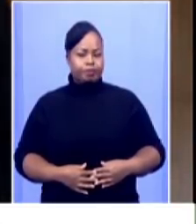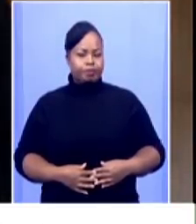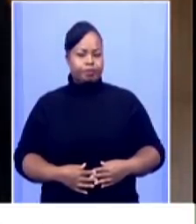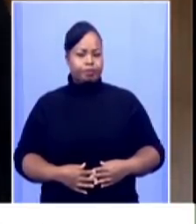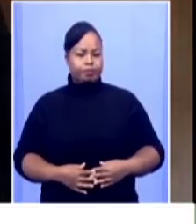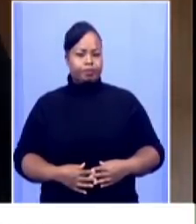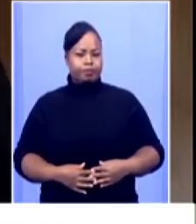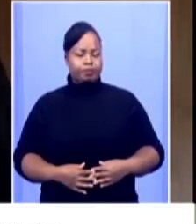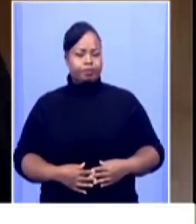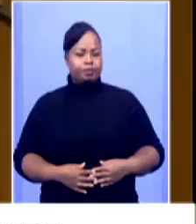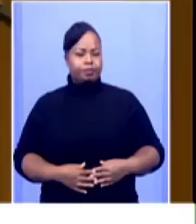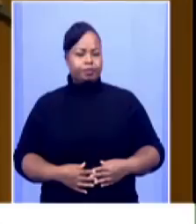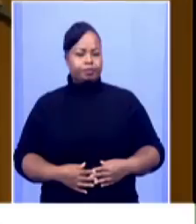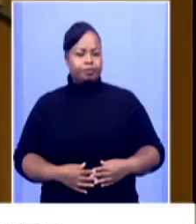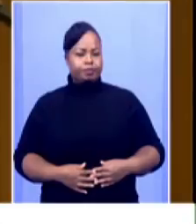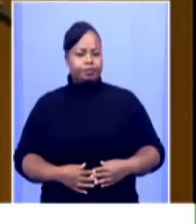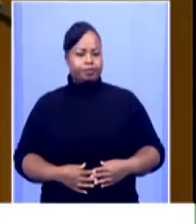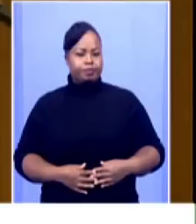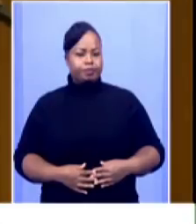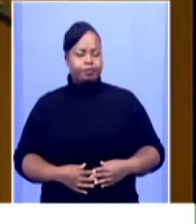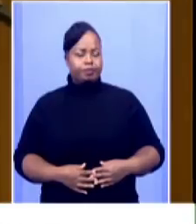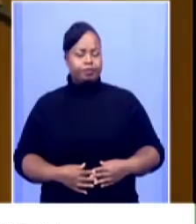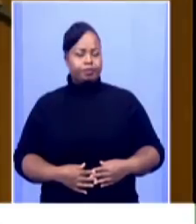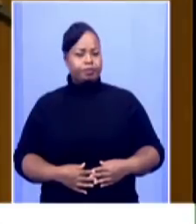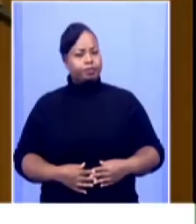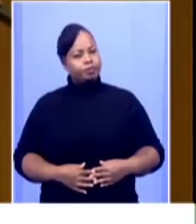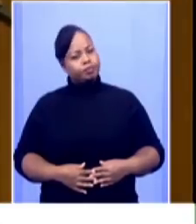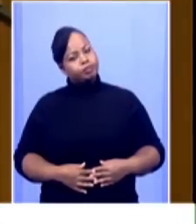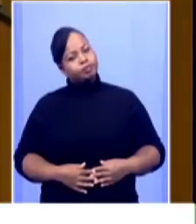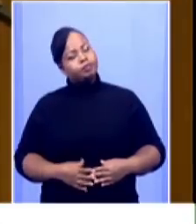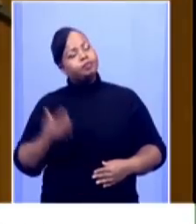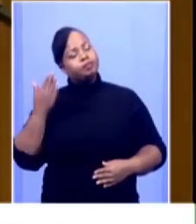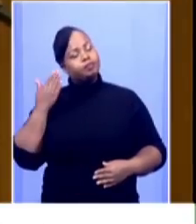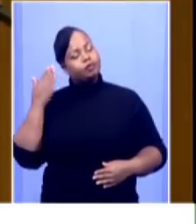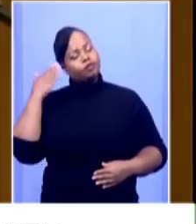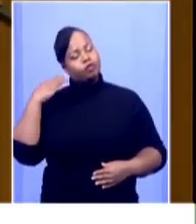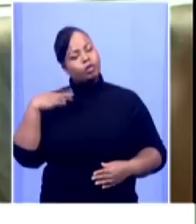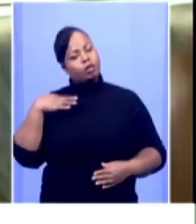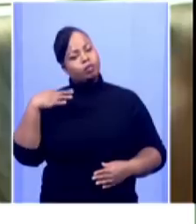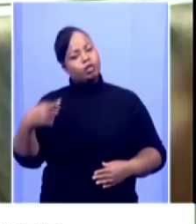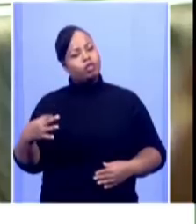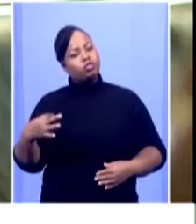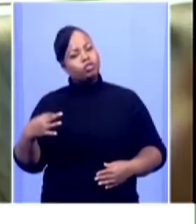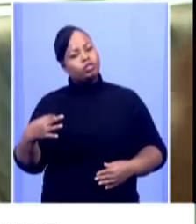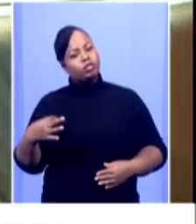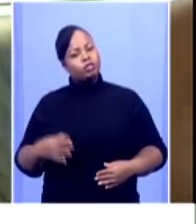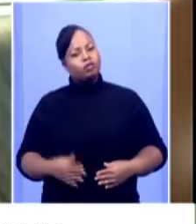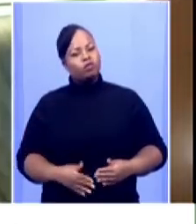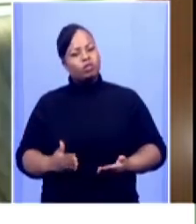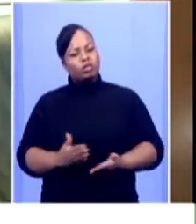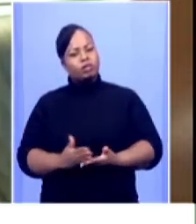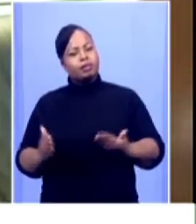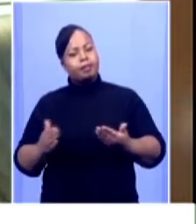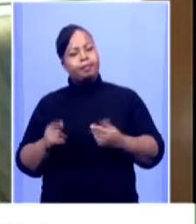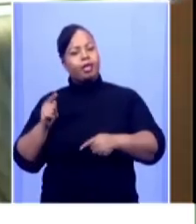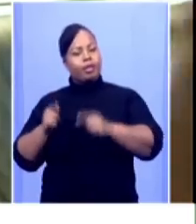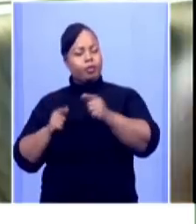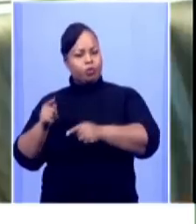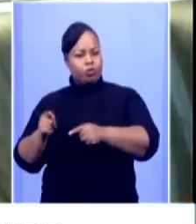There was an application by certain of the accused